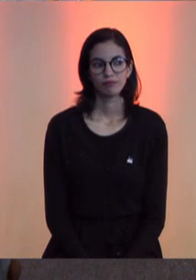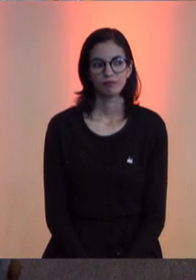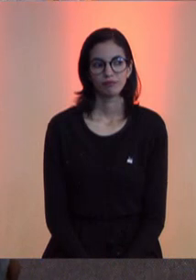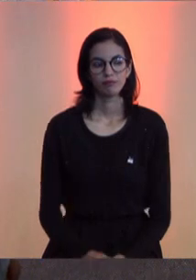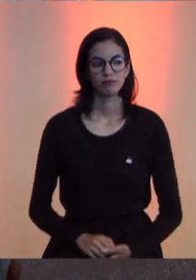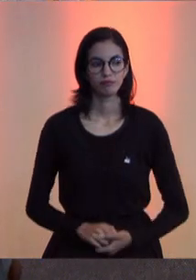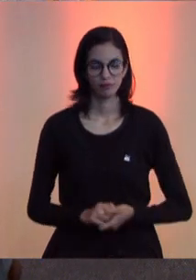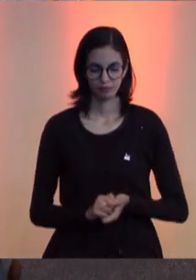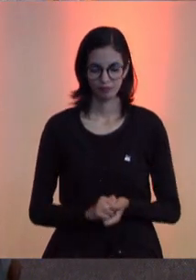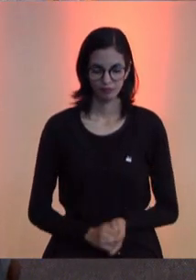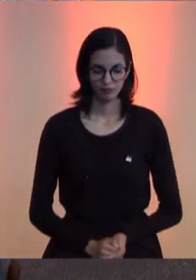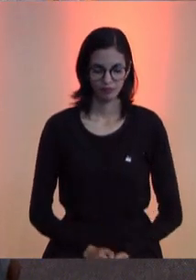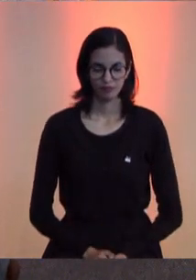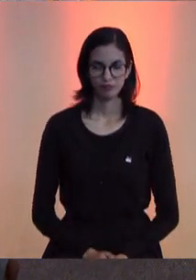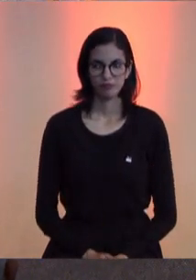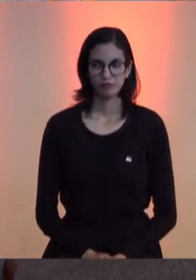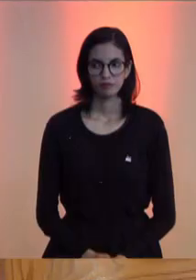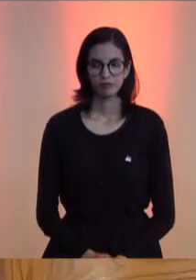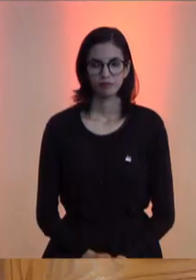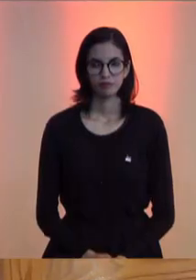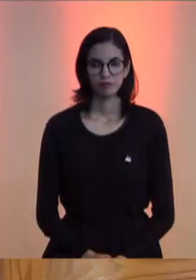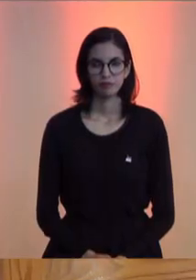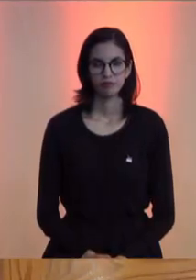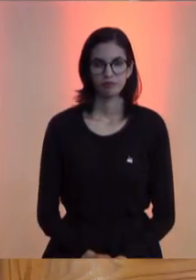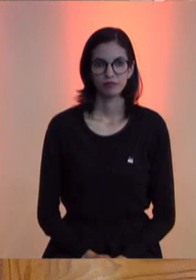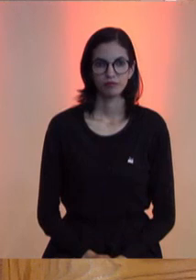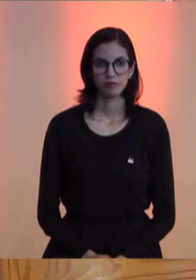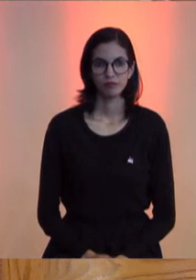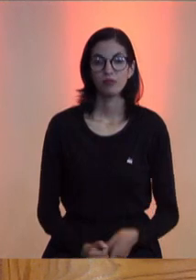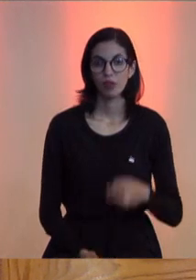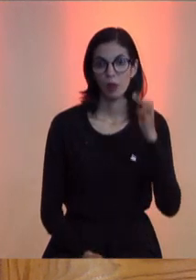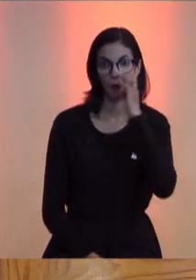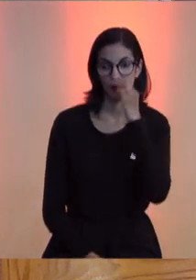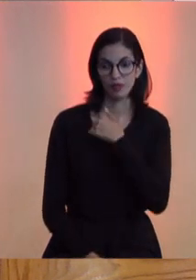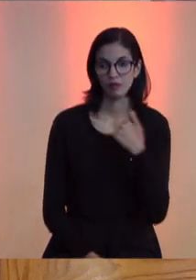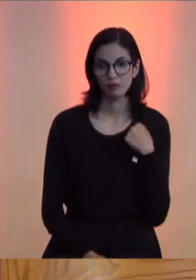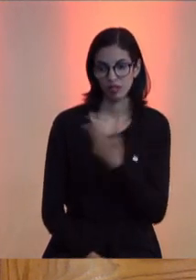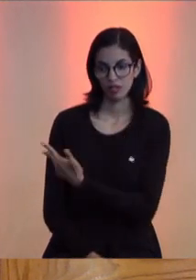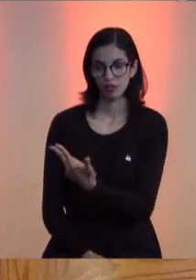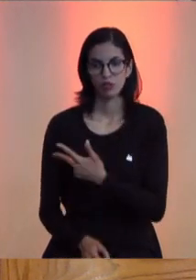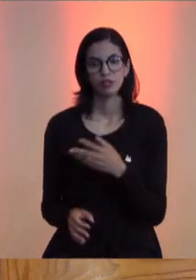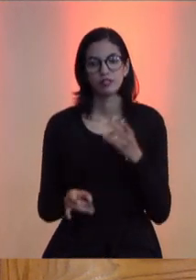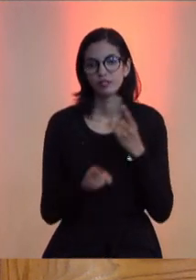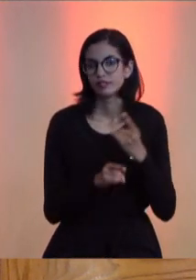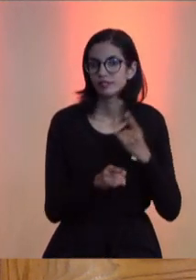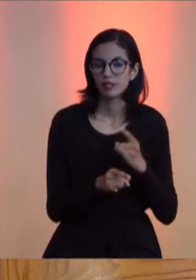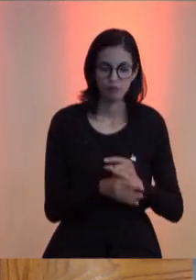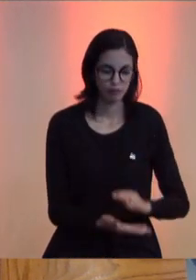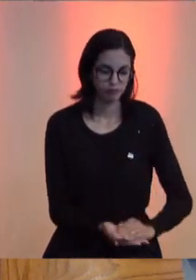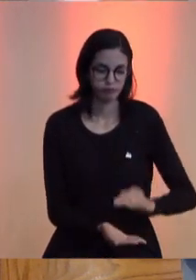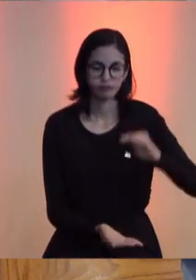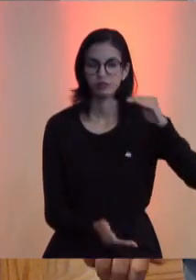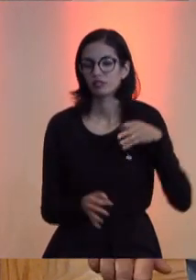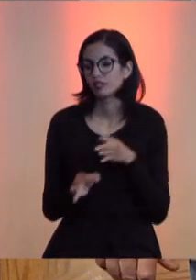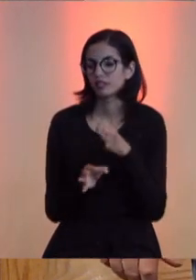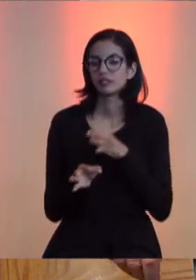how God led them. Vemos los padres habían enseñado a estos muchachos cada día cómo Dios obra.